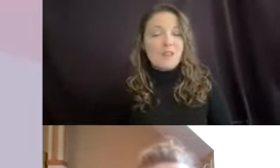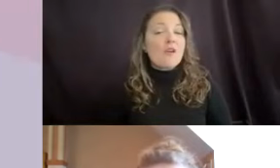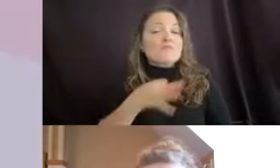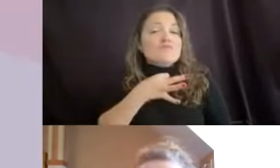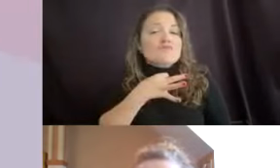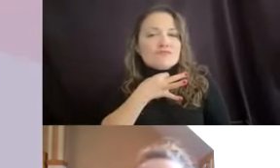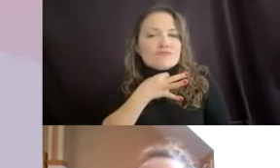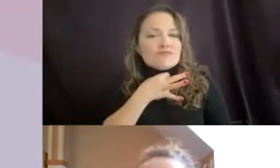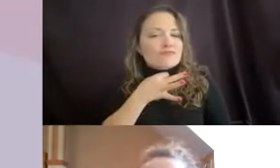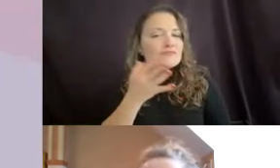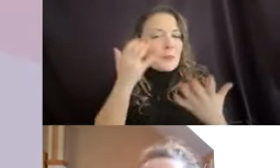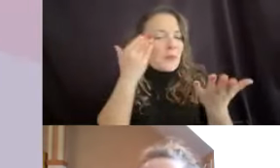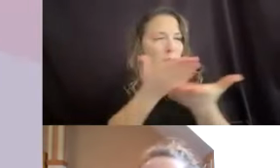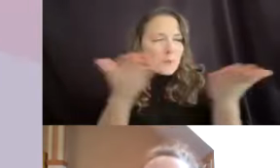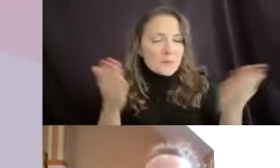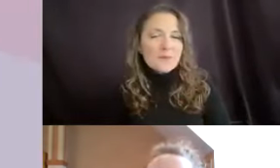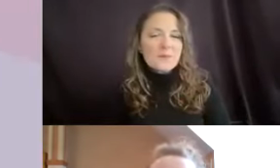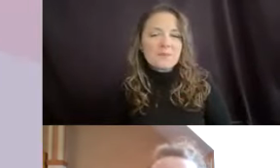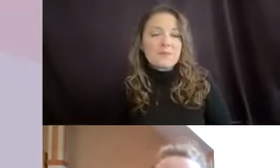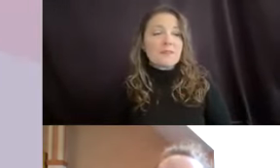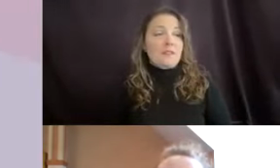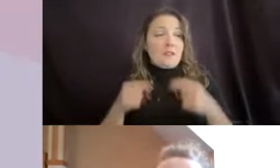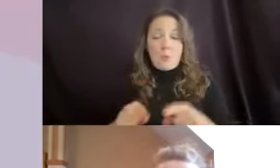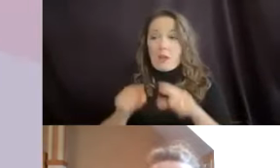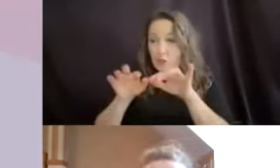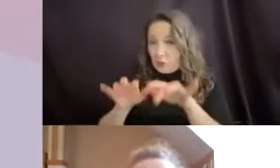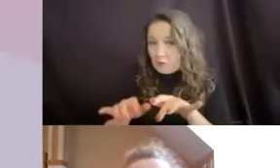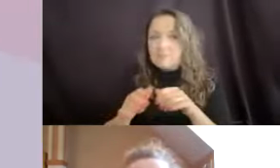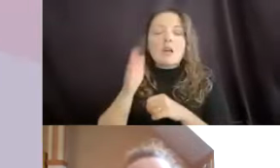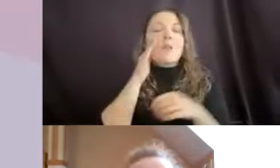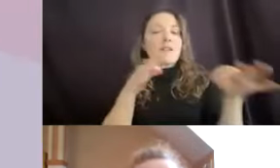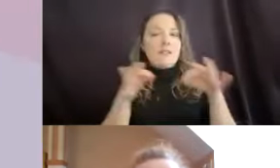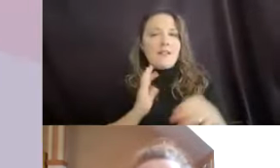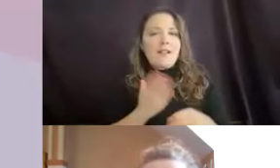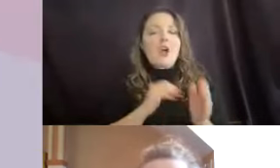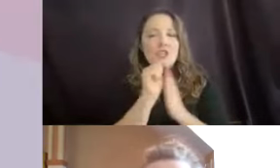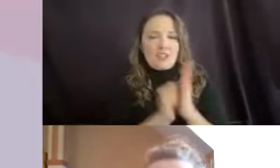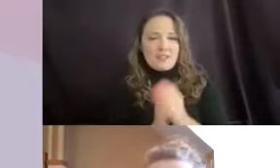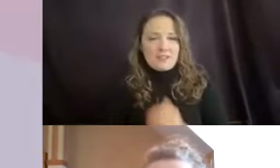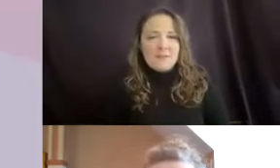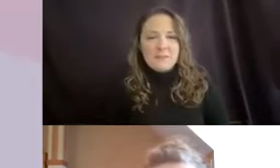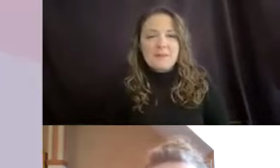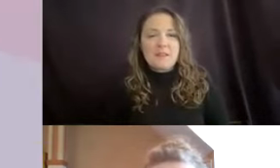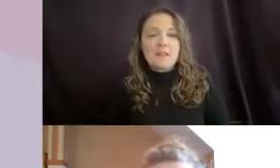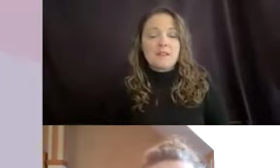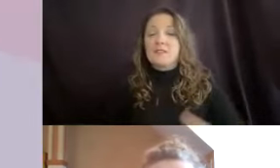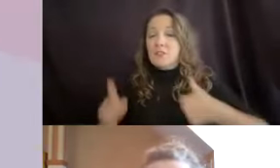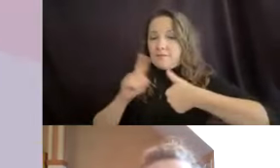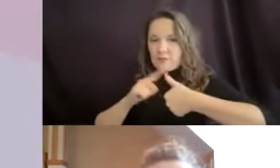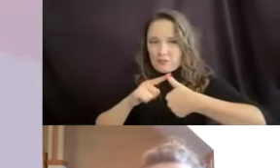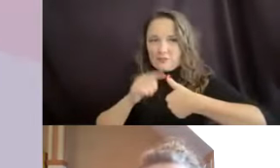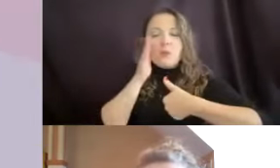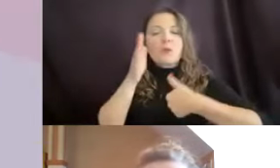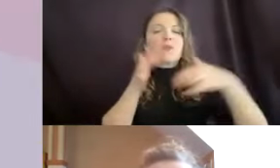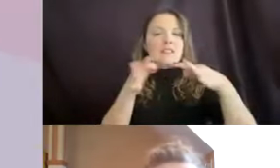to know about that. While you're answering that, I'll give you an overview of our agenda. So first, we're going to define teen dating violence,